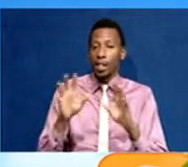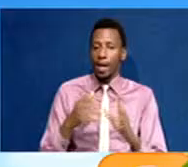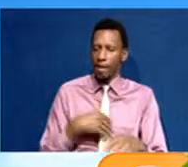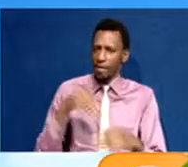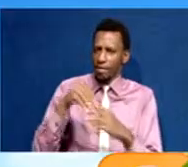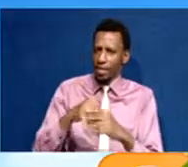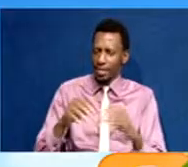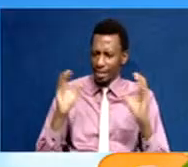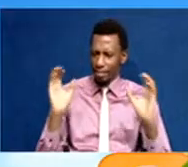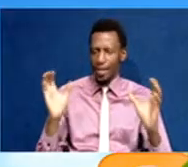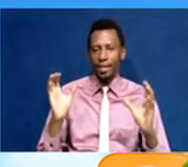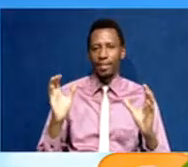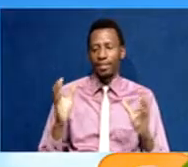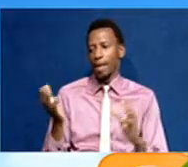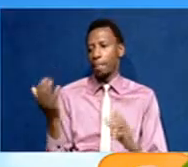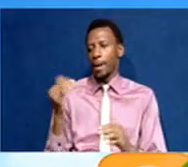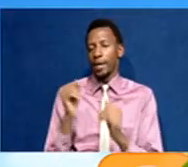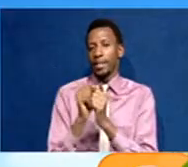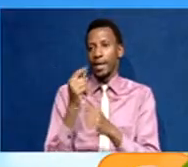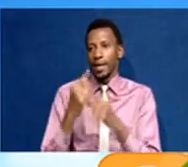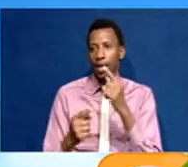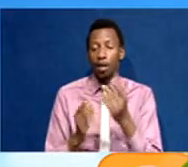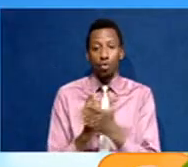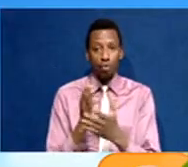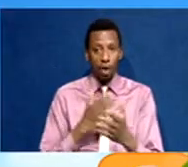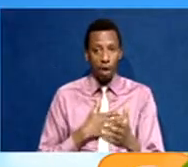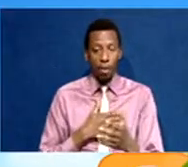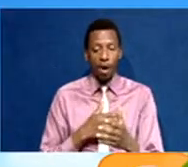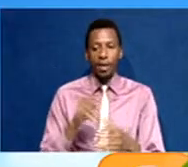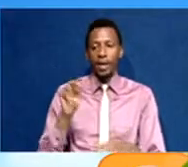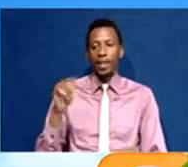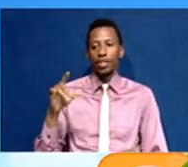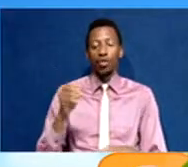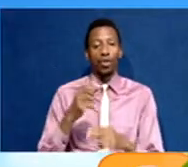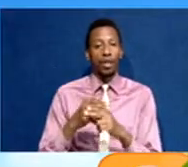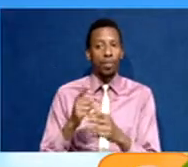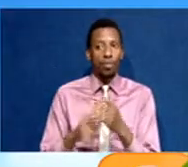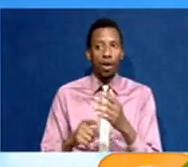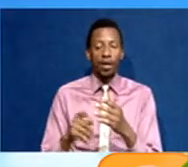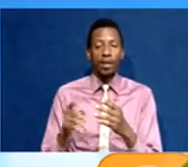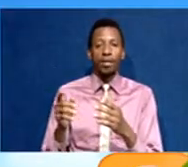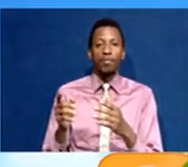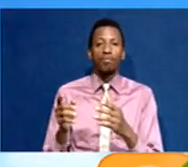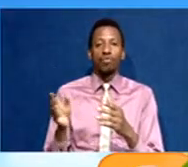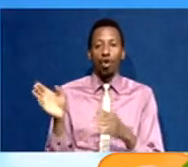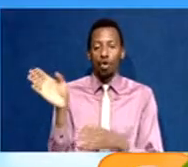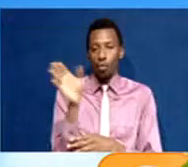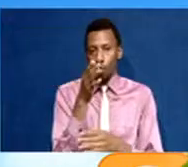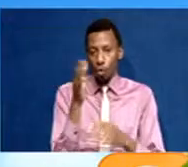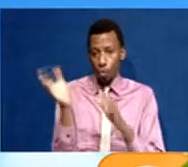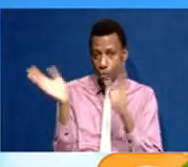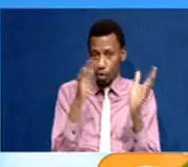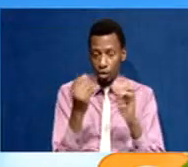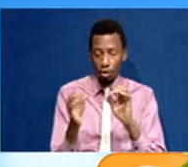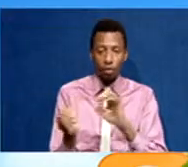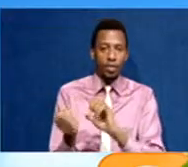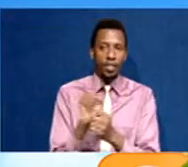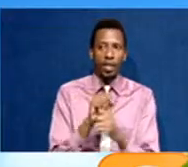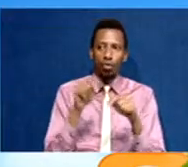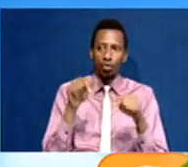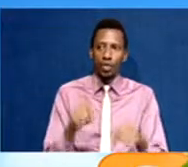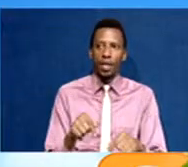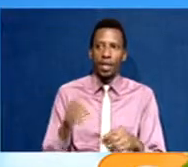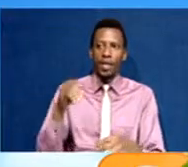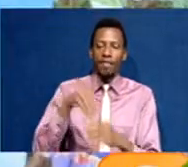tremendously over the last 10 years through our NGO Winds of Change. To date, we've invested just less